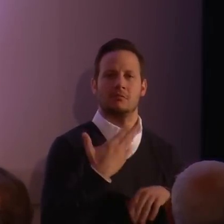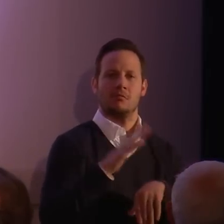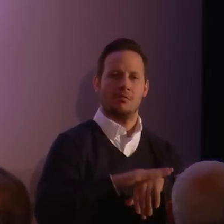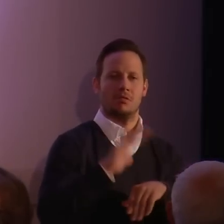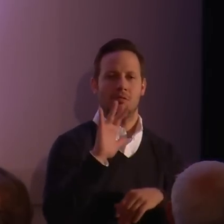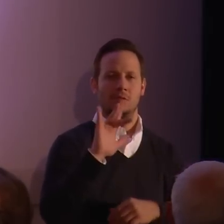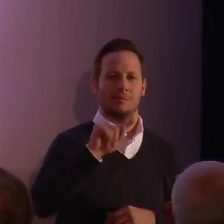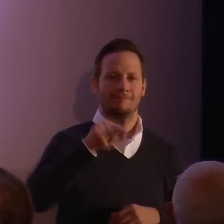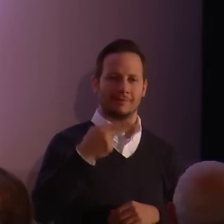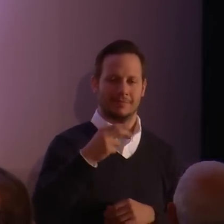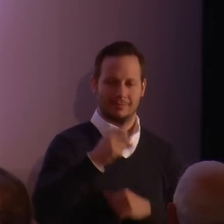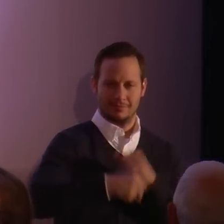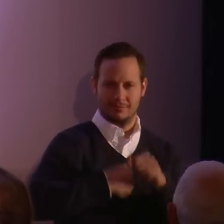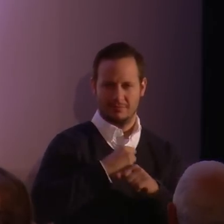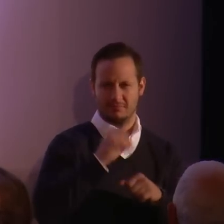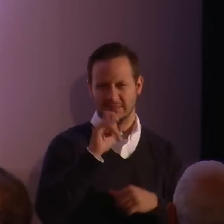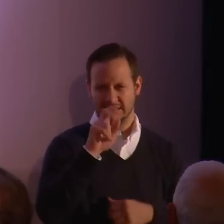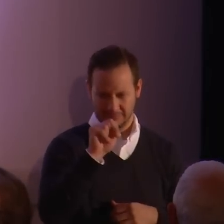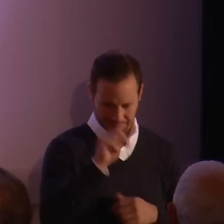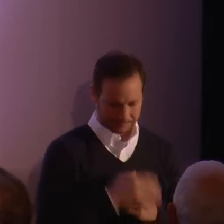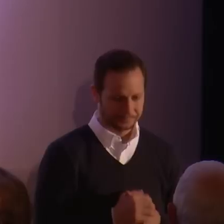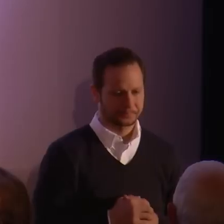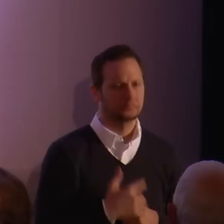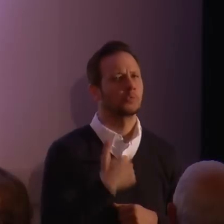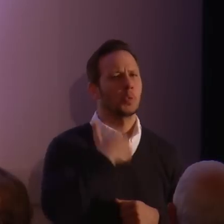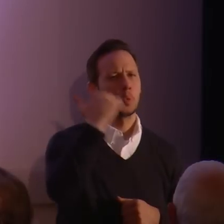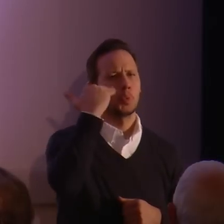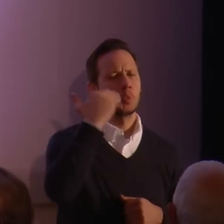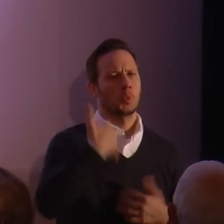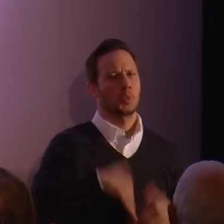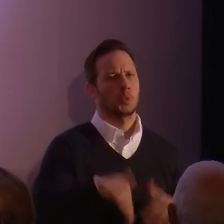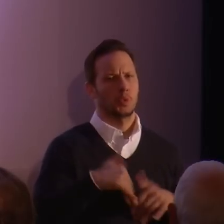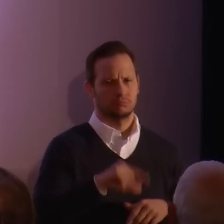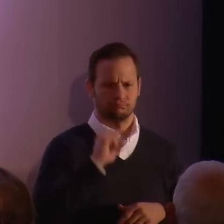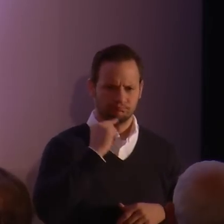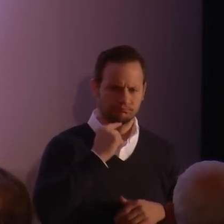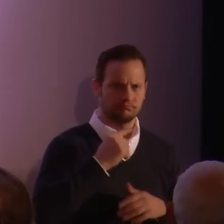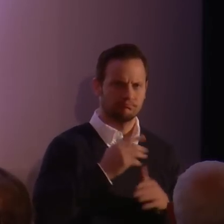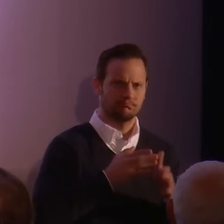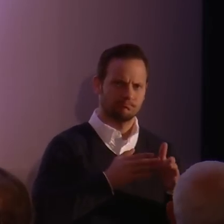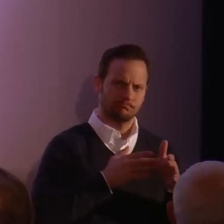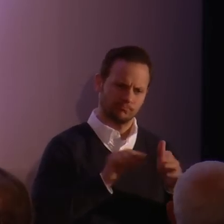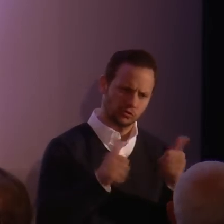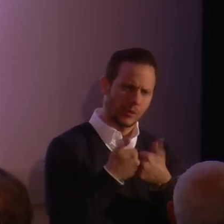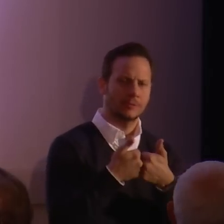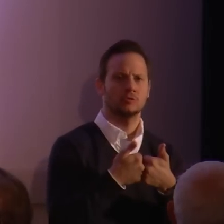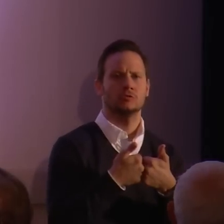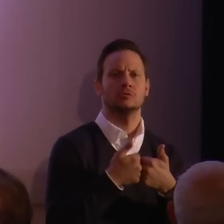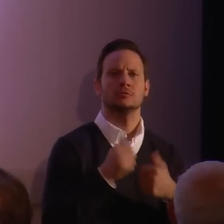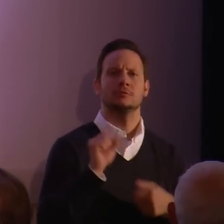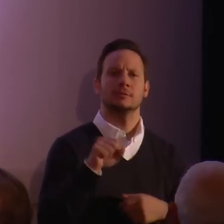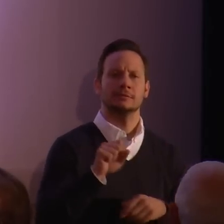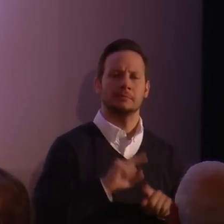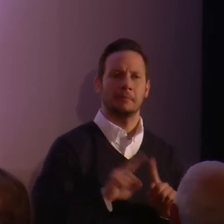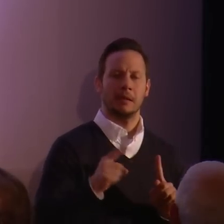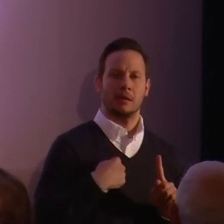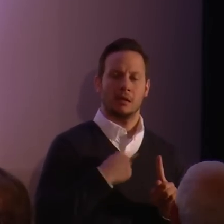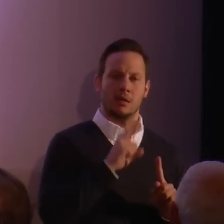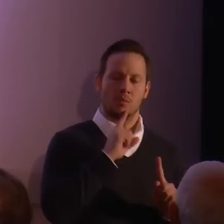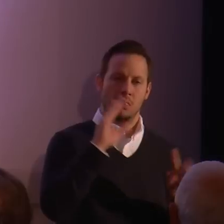Now, I knew it was going to be intense, and I knew it would be challenging, But quite honestly, I had no idea